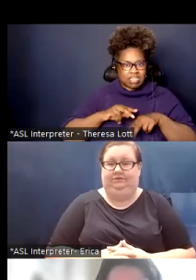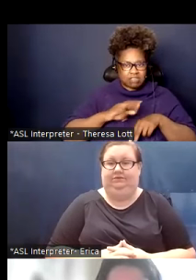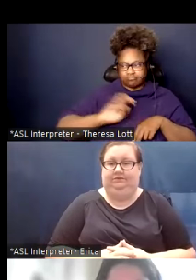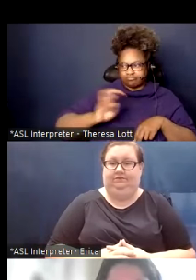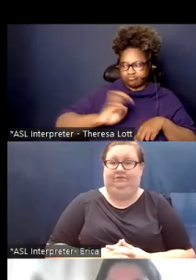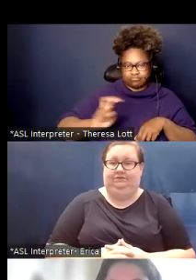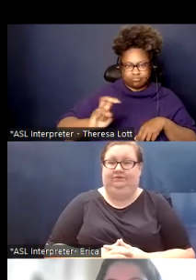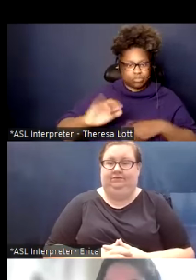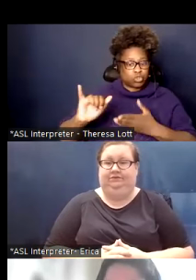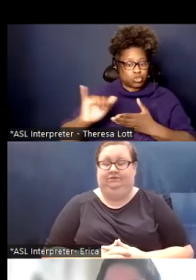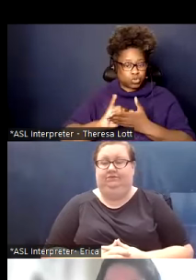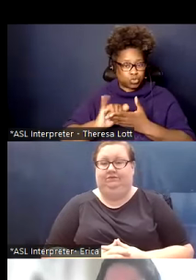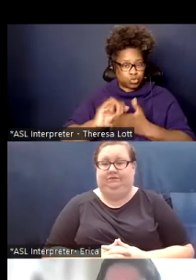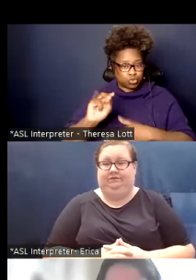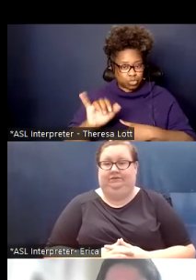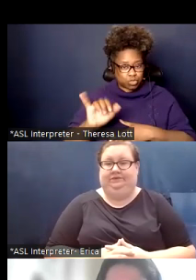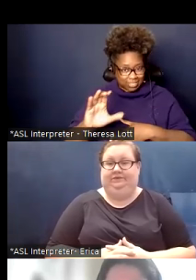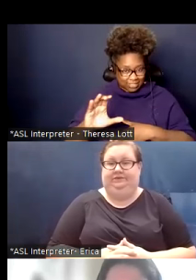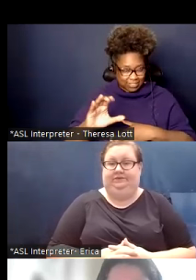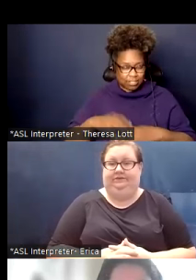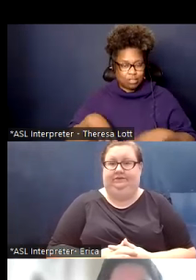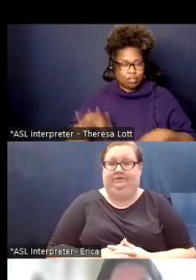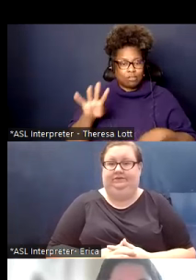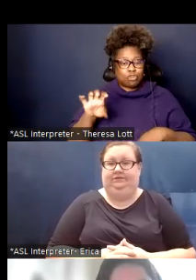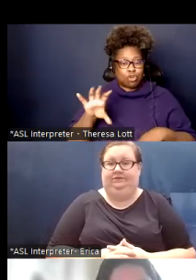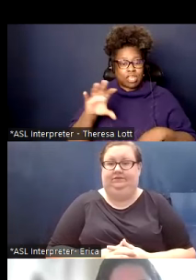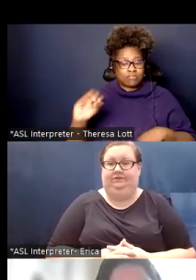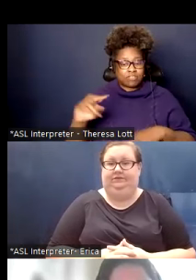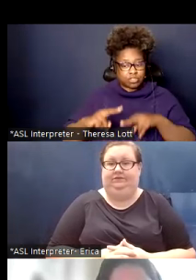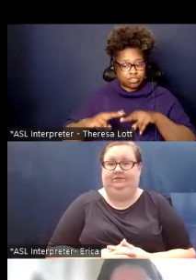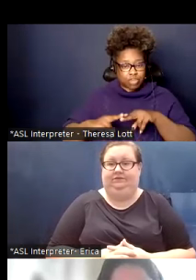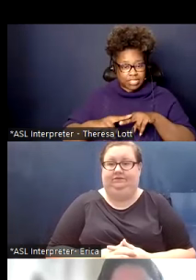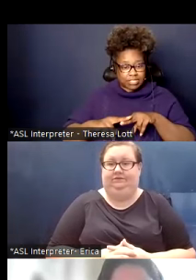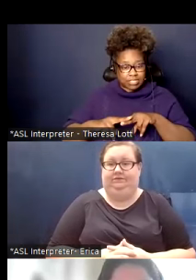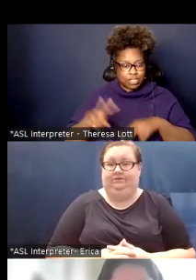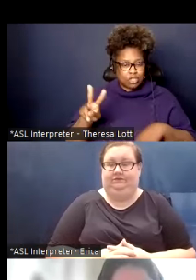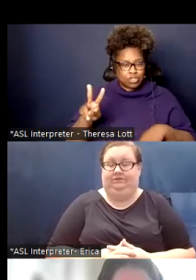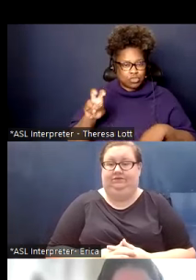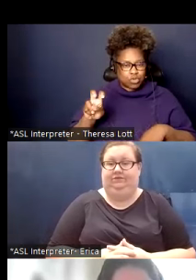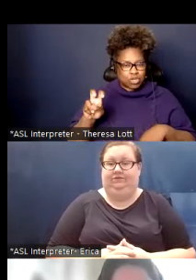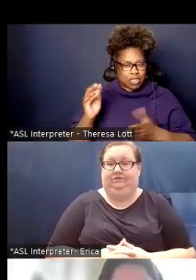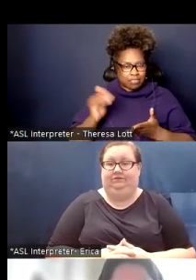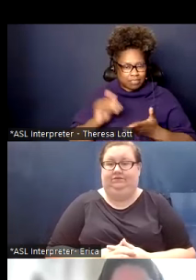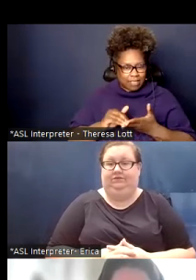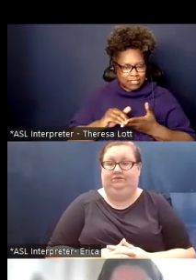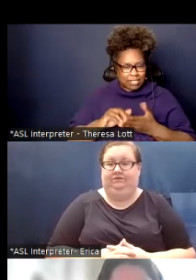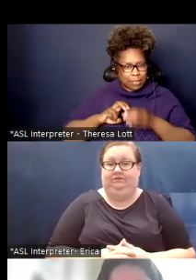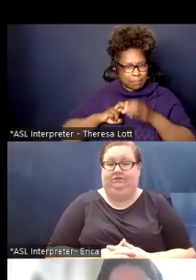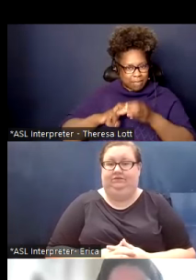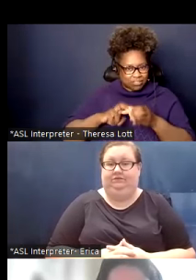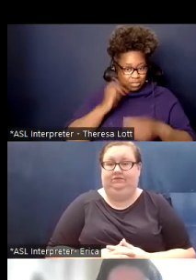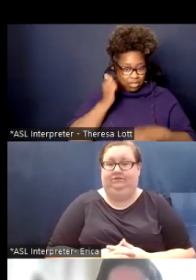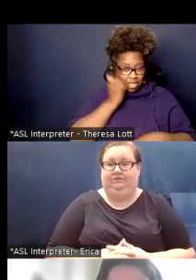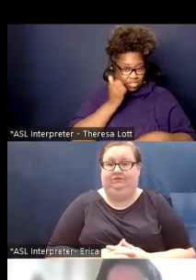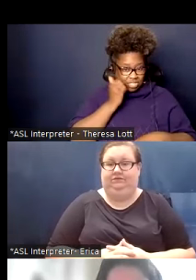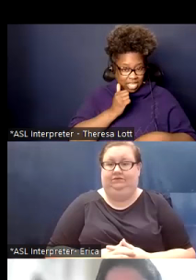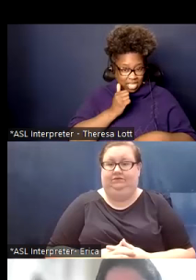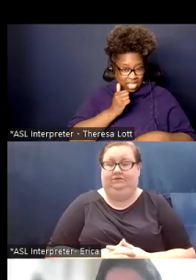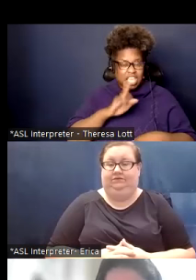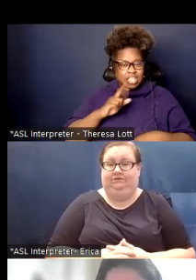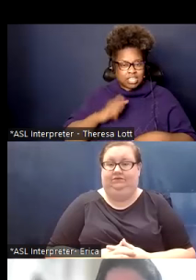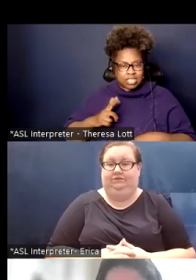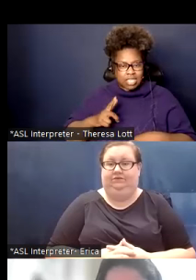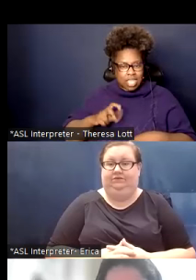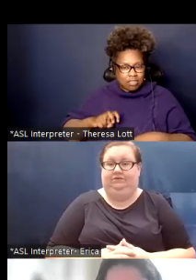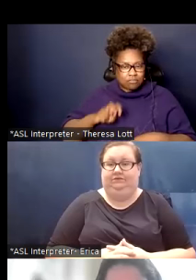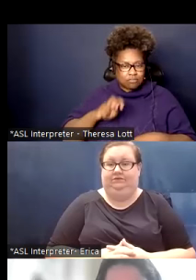region. 450 trains with 200,000 passengers a day cross the Hudson River through our